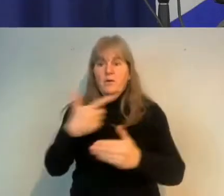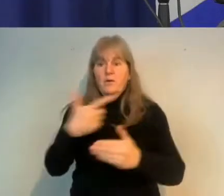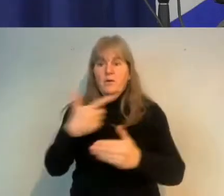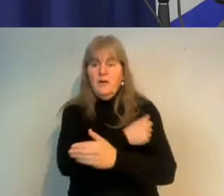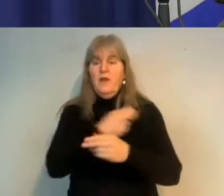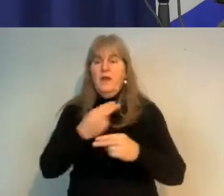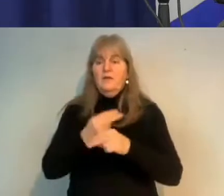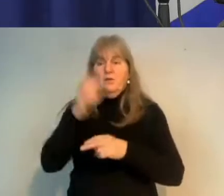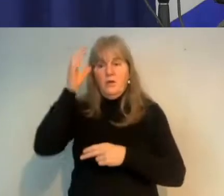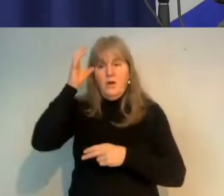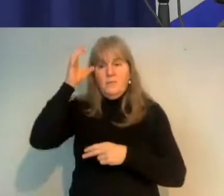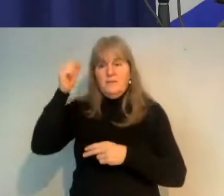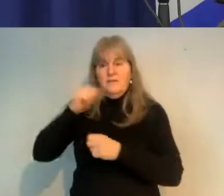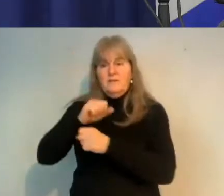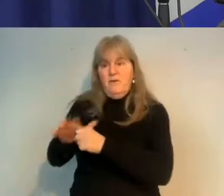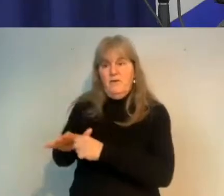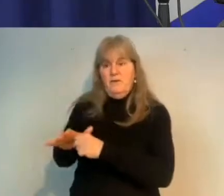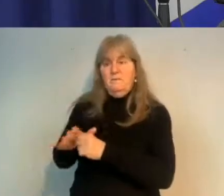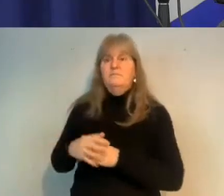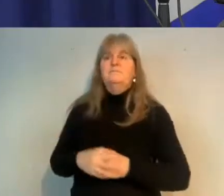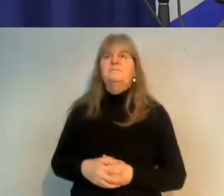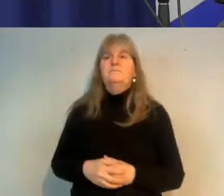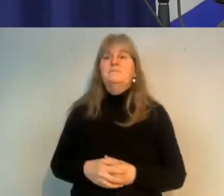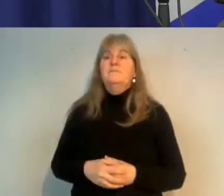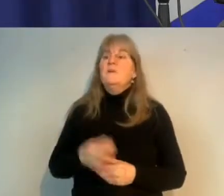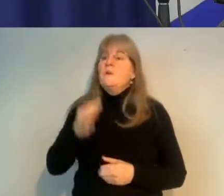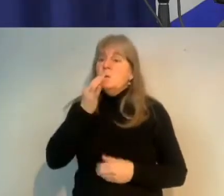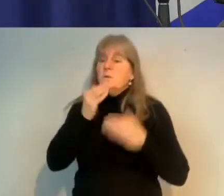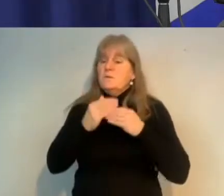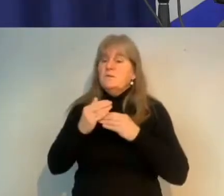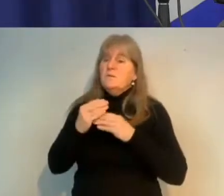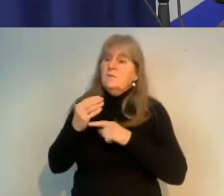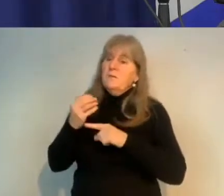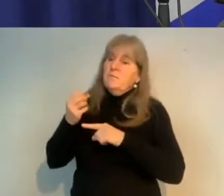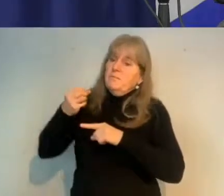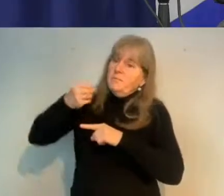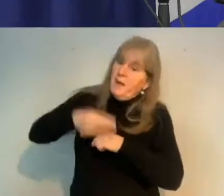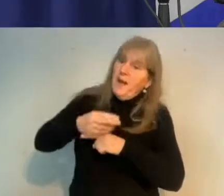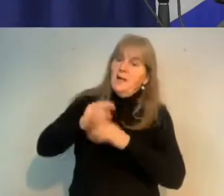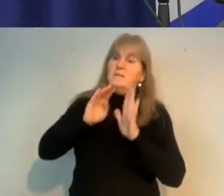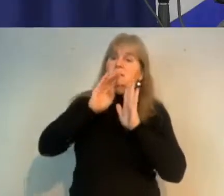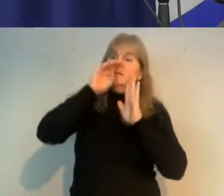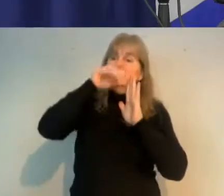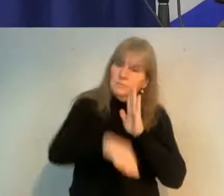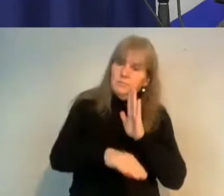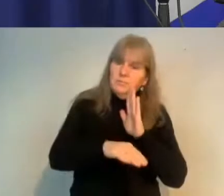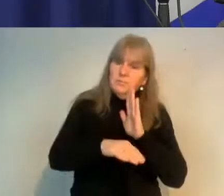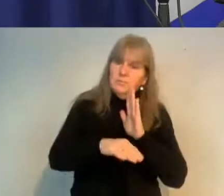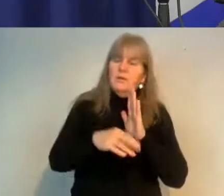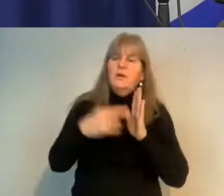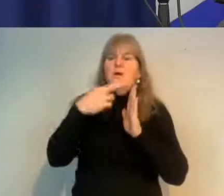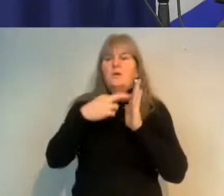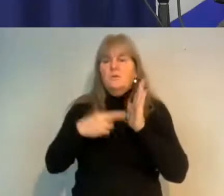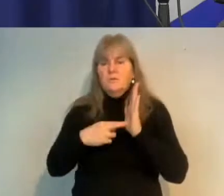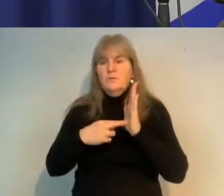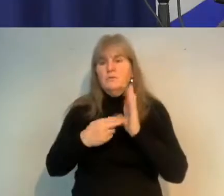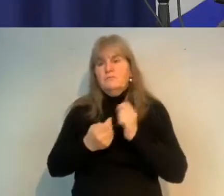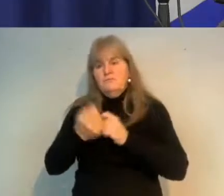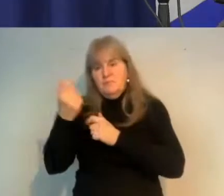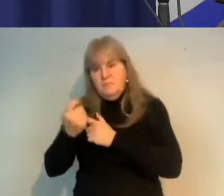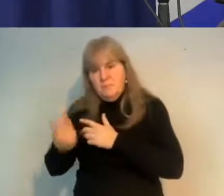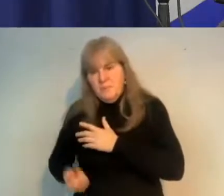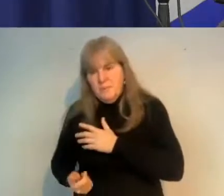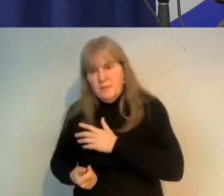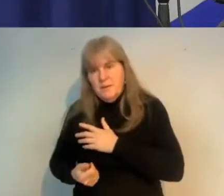sense. Soon, we'll be past this wave. The measures will lift, and we will have developed and learned even